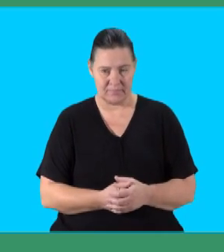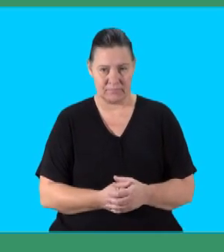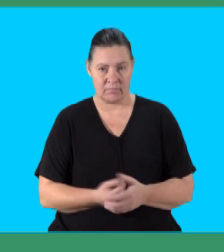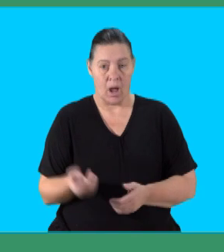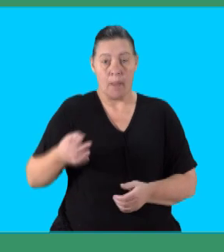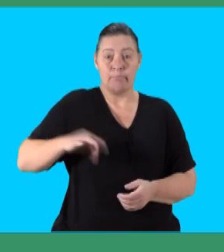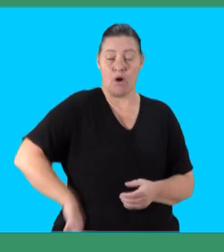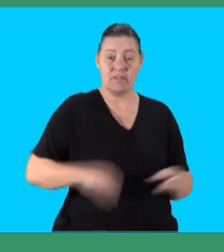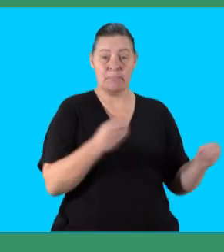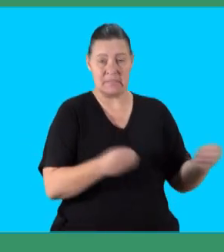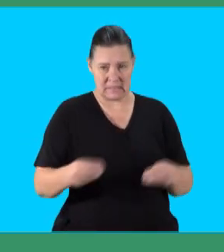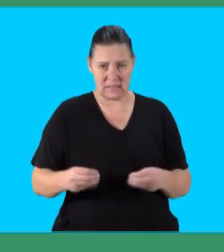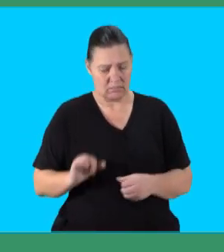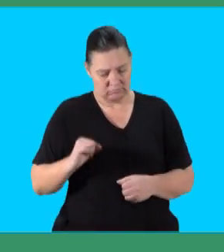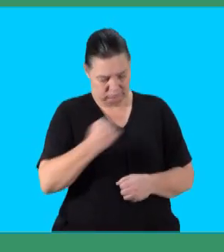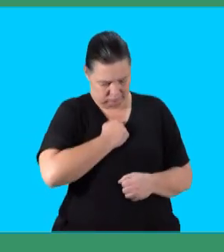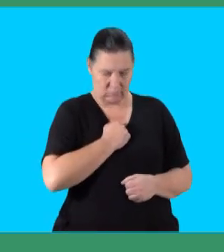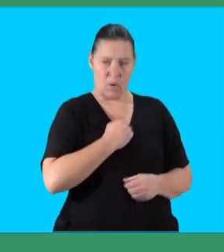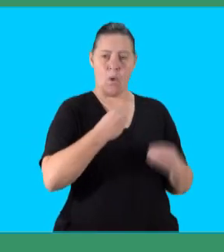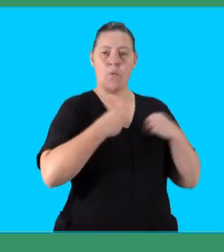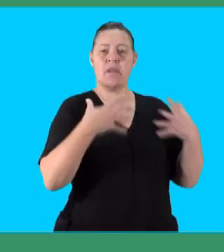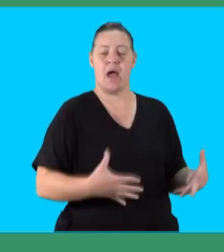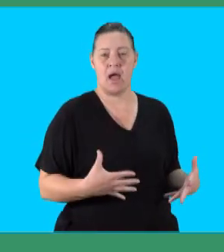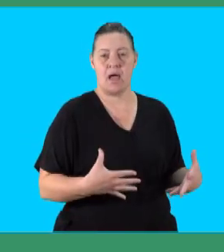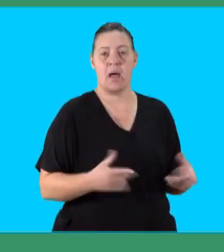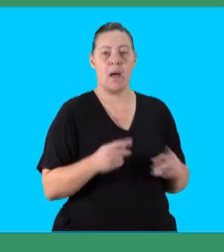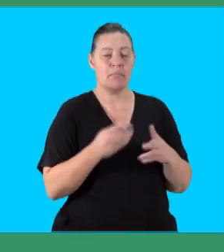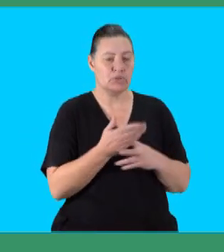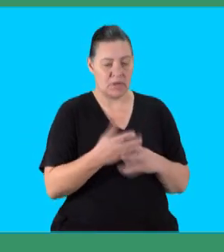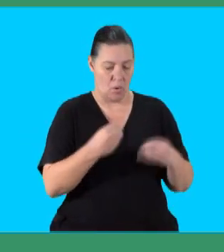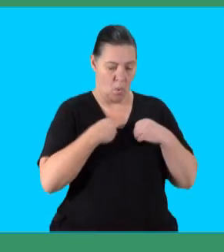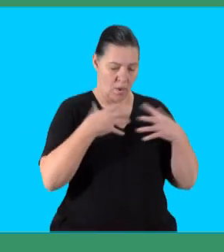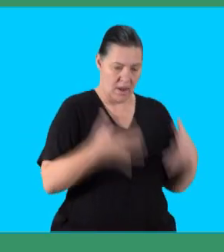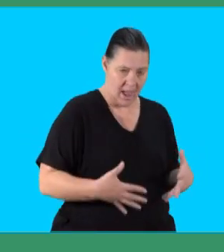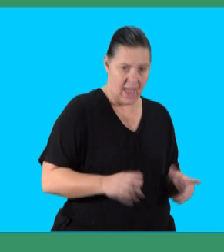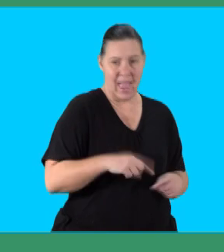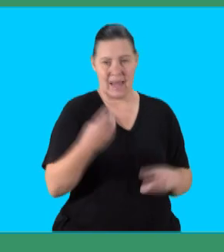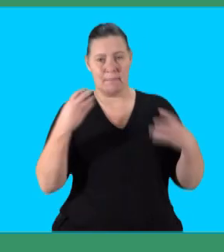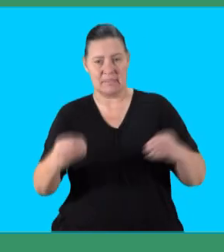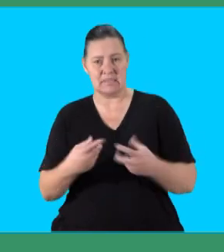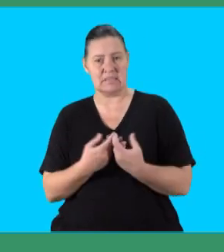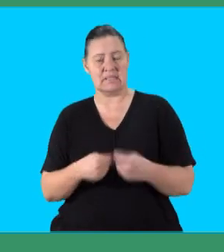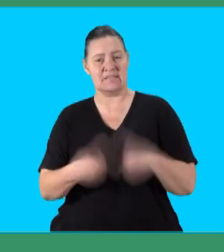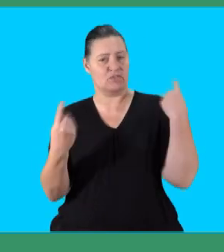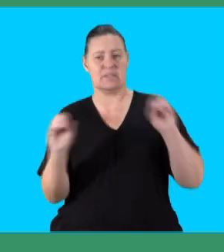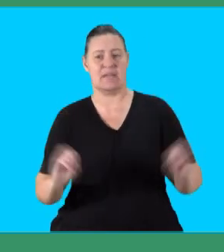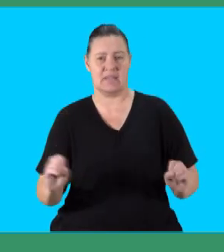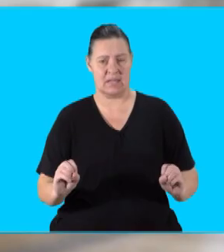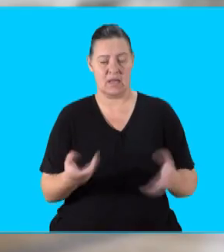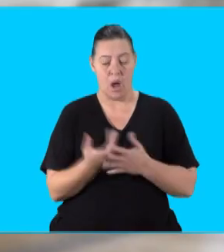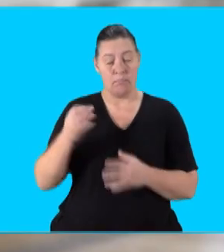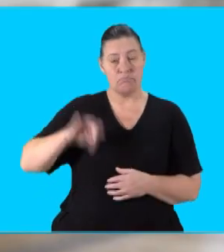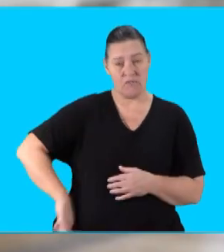of the business belongs to the owner, as there is no distinction between the owner and the business. So all profits that are